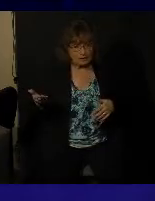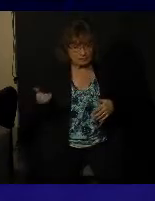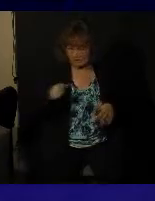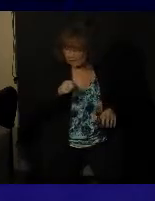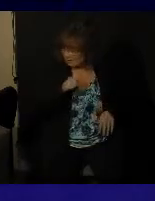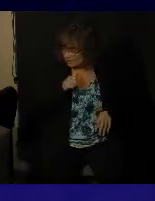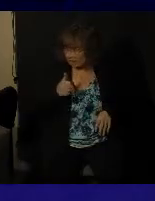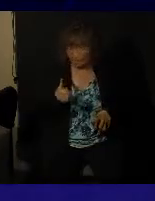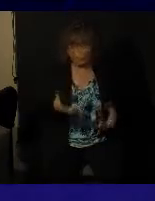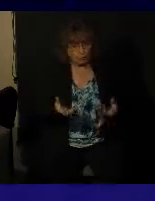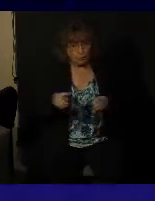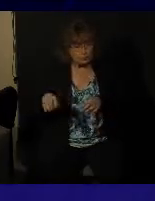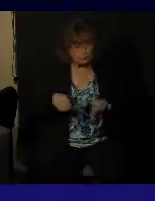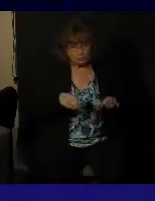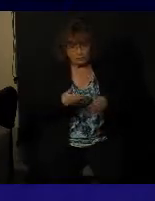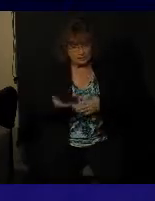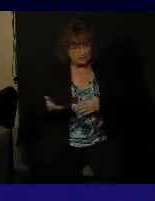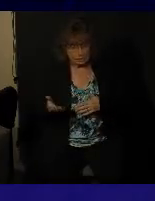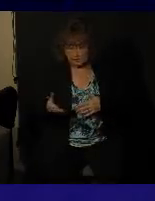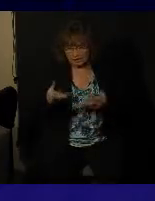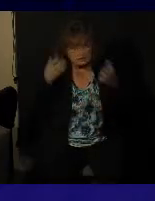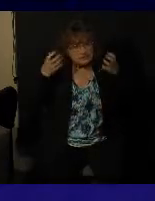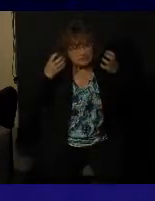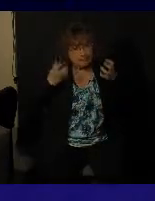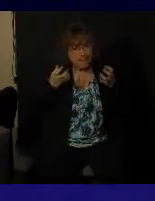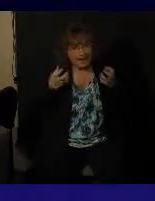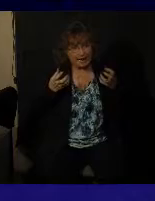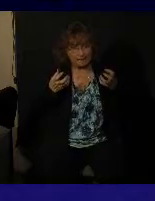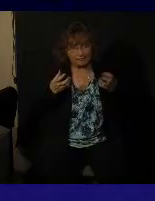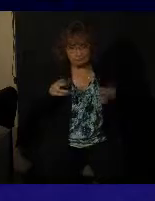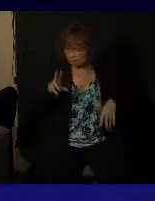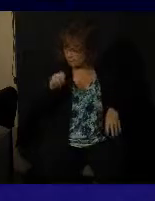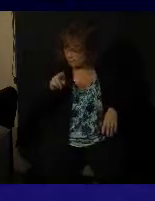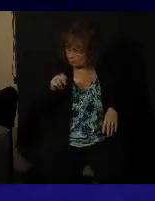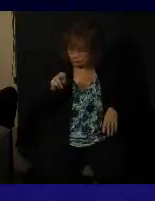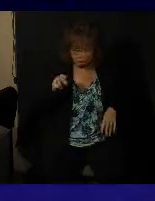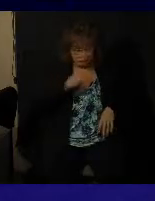would throw a fit and get mad. And so